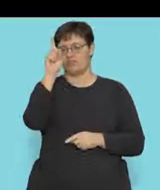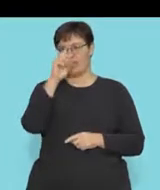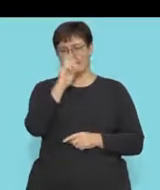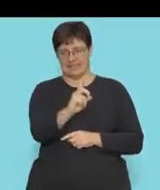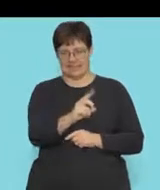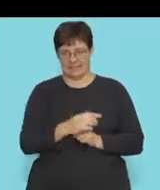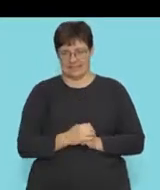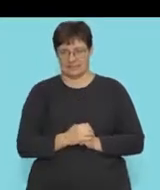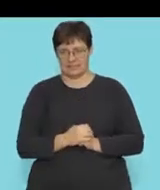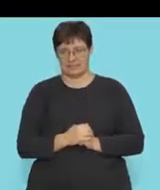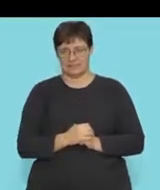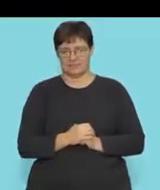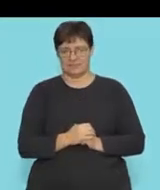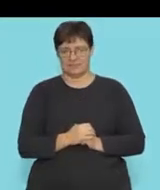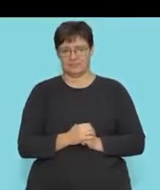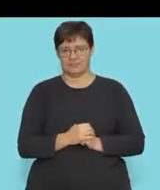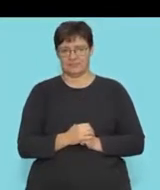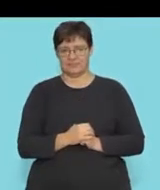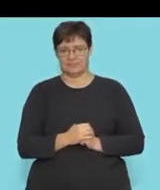correct answer, D.